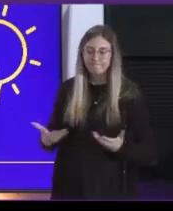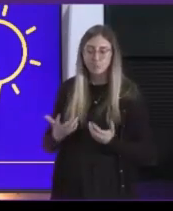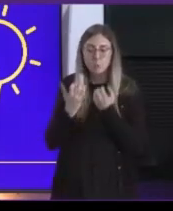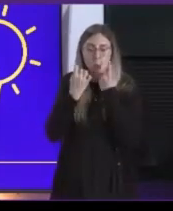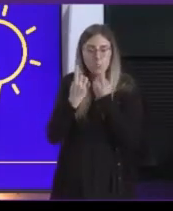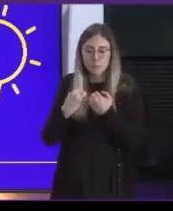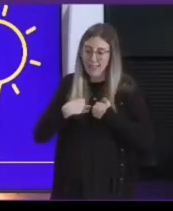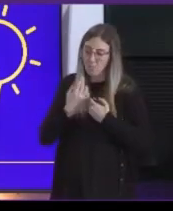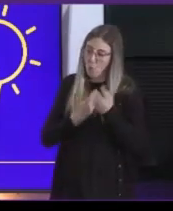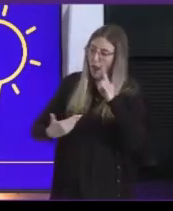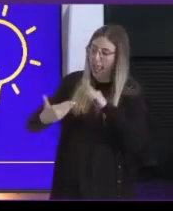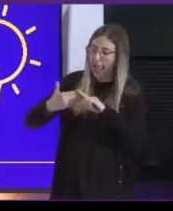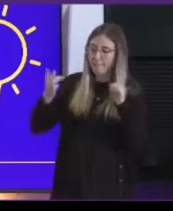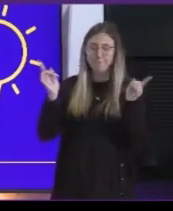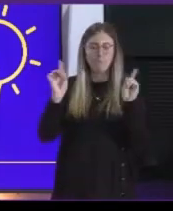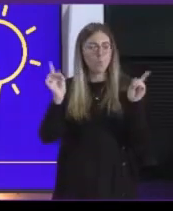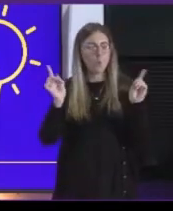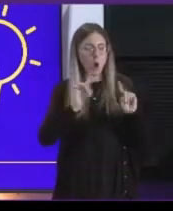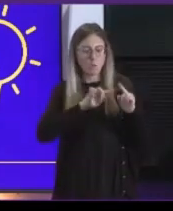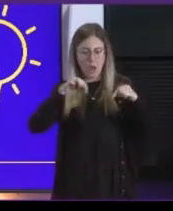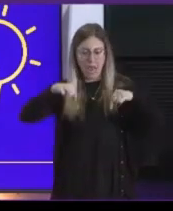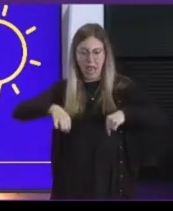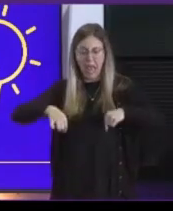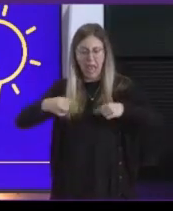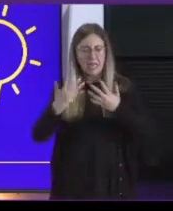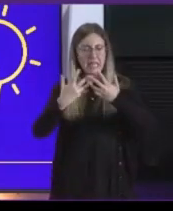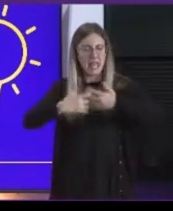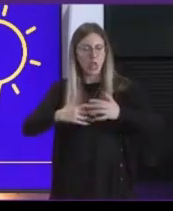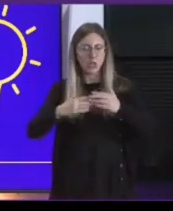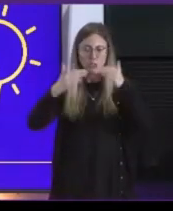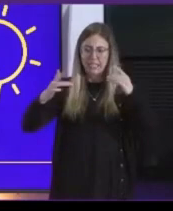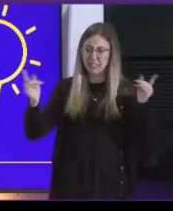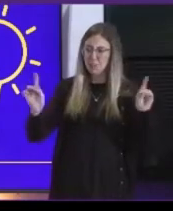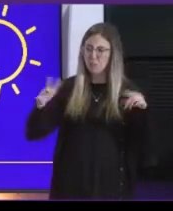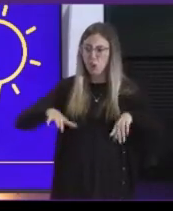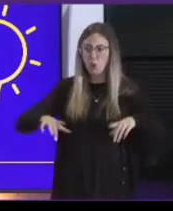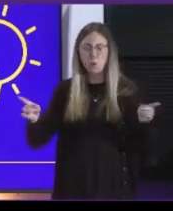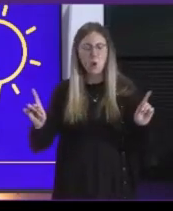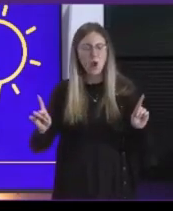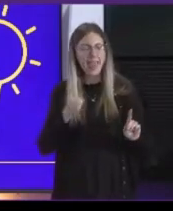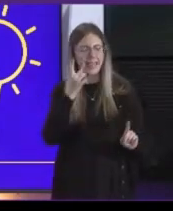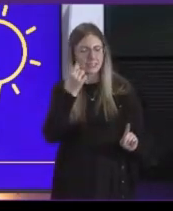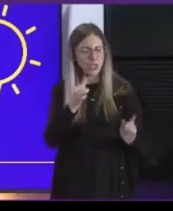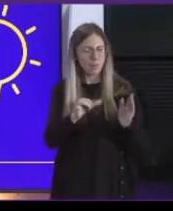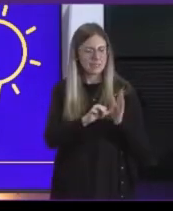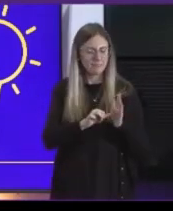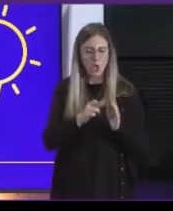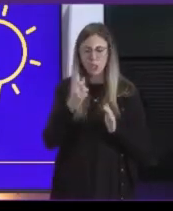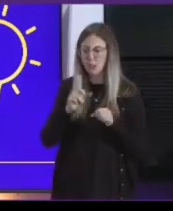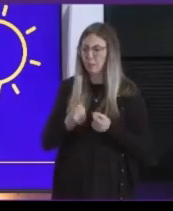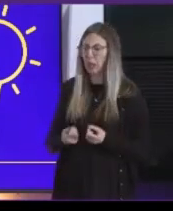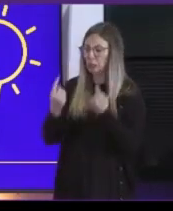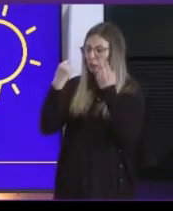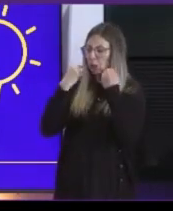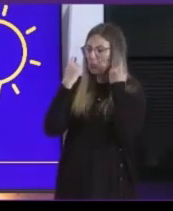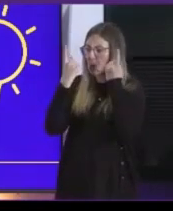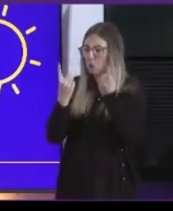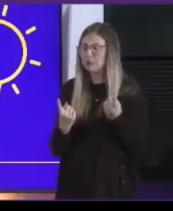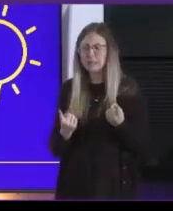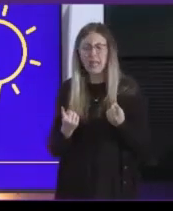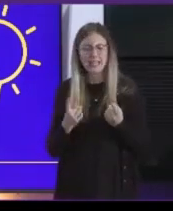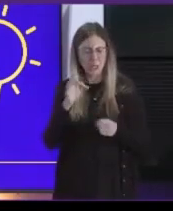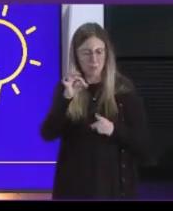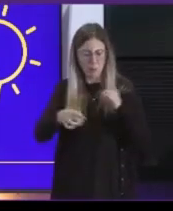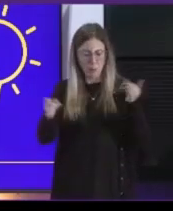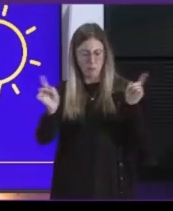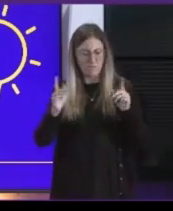what are we aiming for? Why do we have these technical standards that some people find difficult or don't understand the